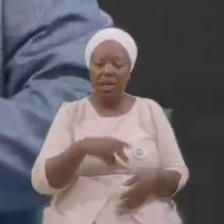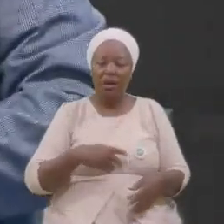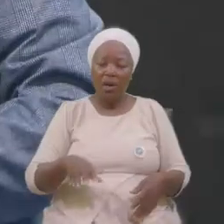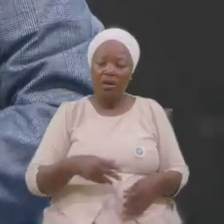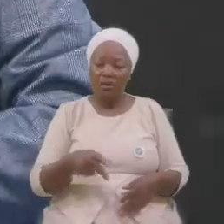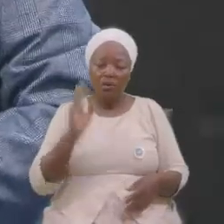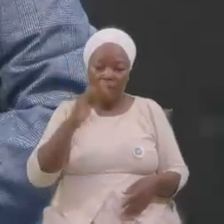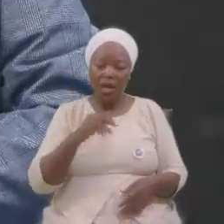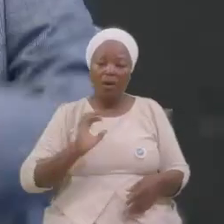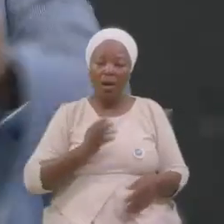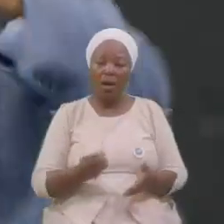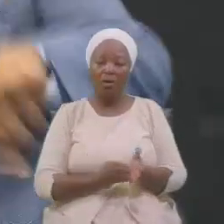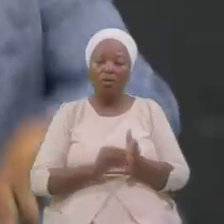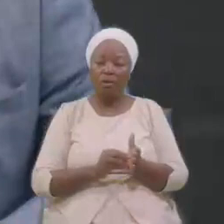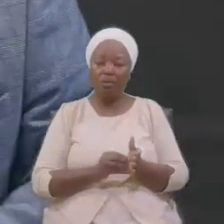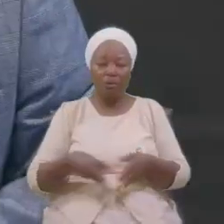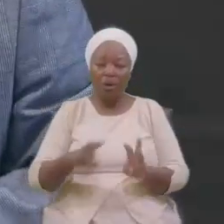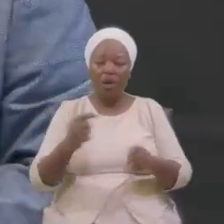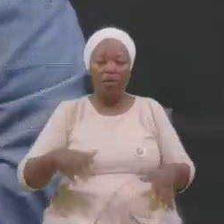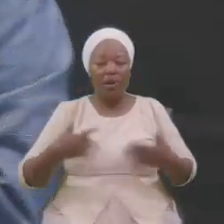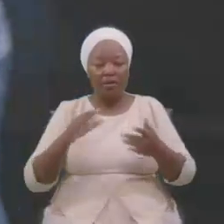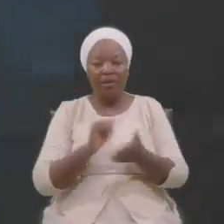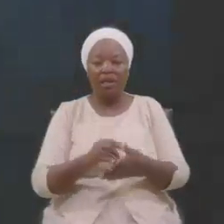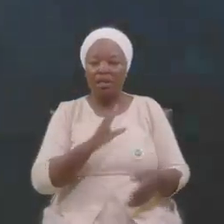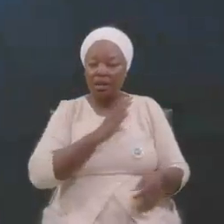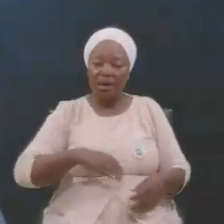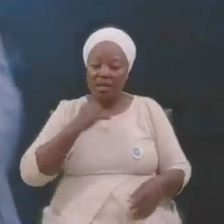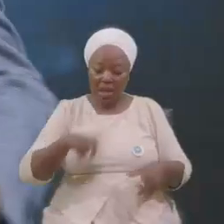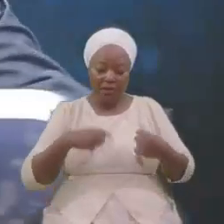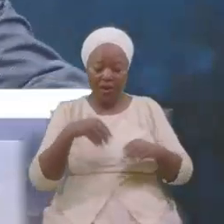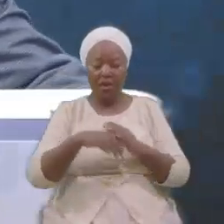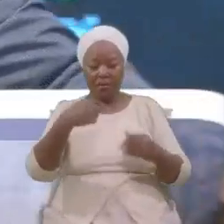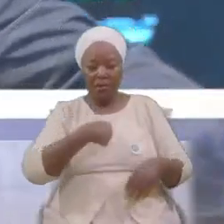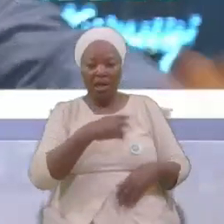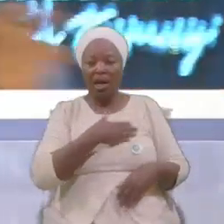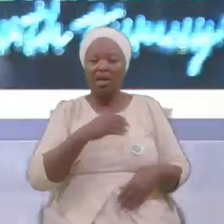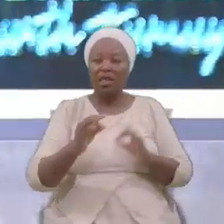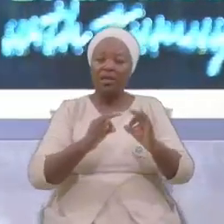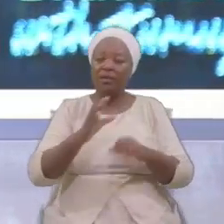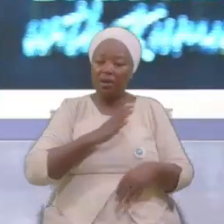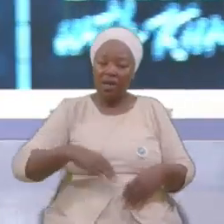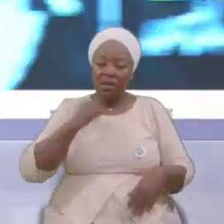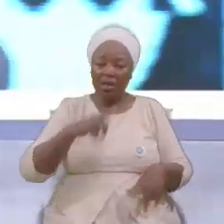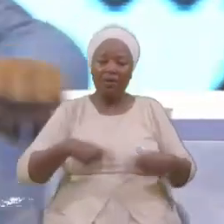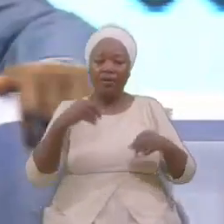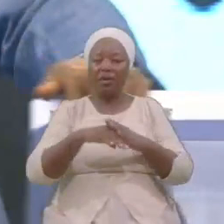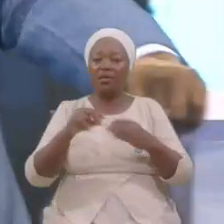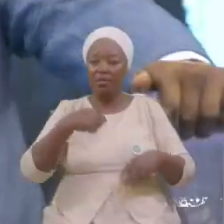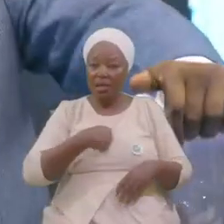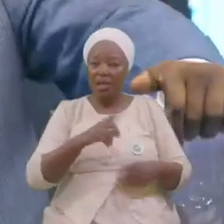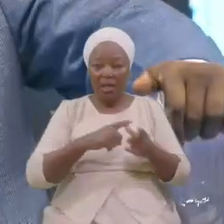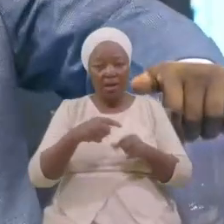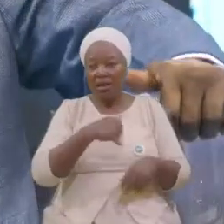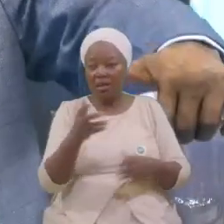Christ lives in me. If he's living in me, whatever he will not do, I will not do. Whatever he will not